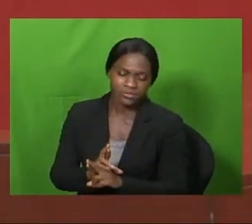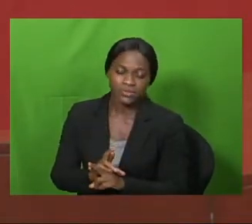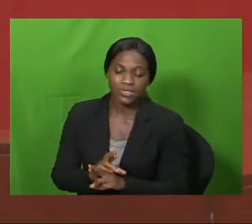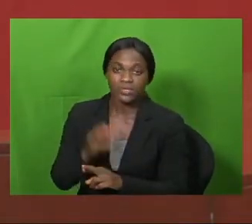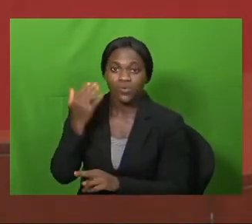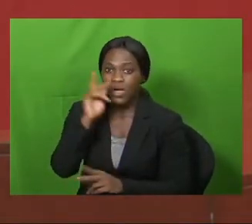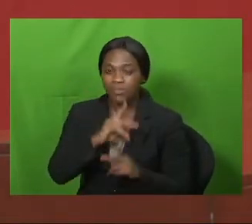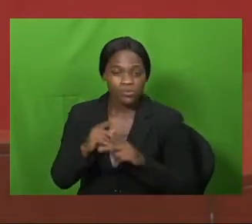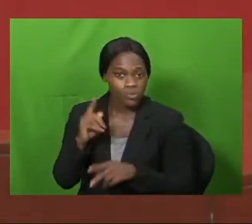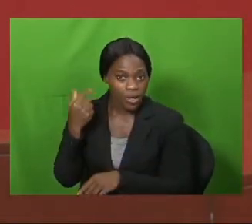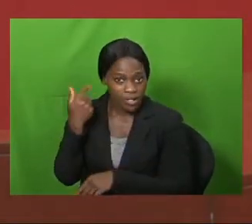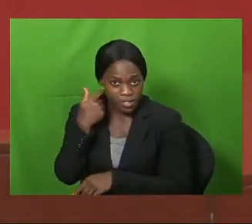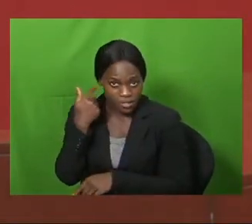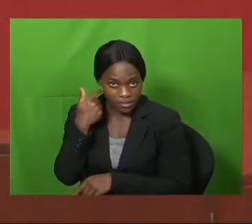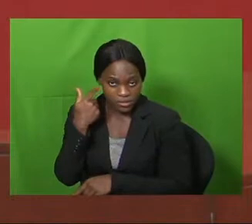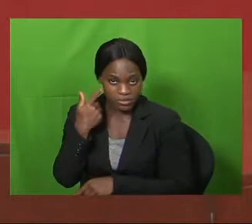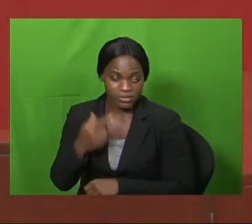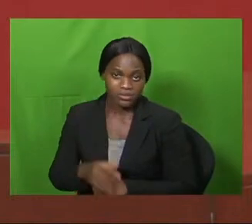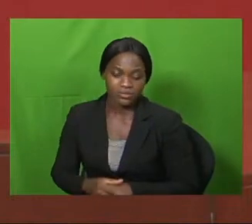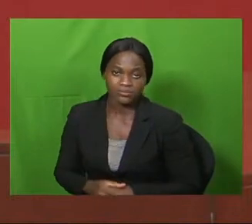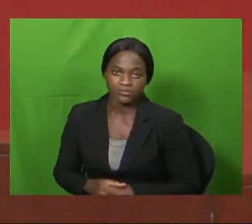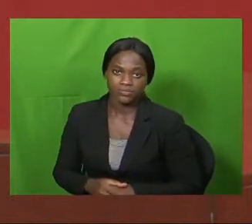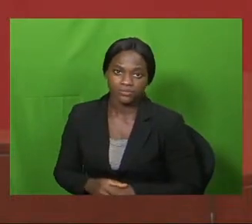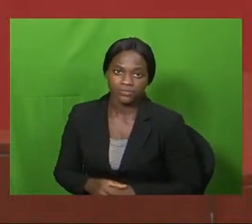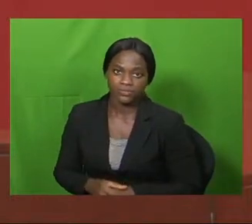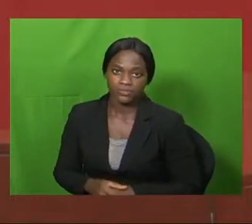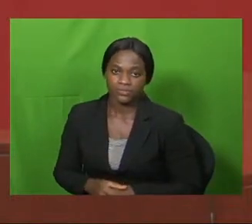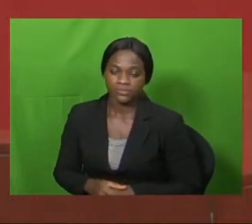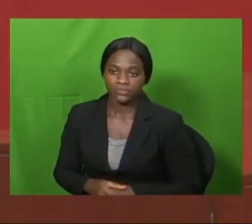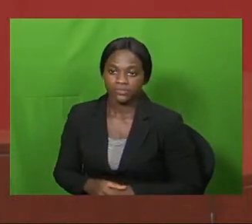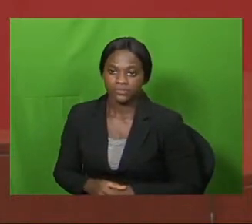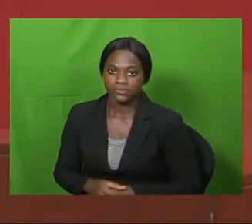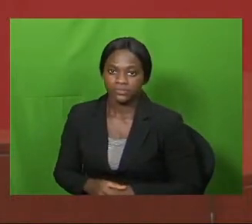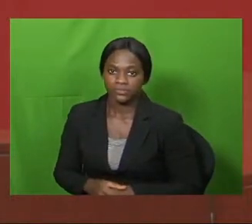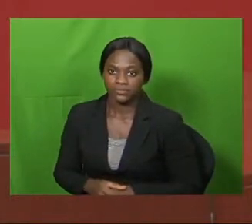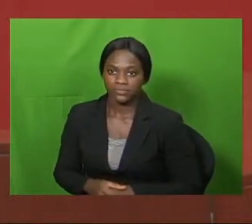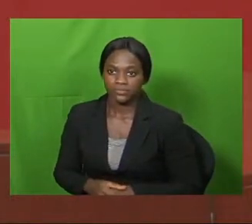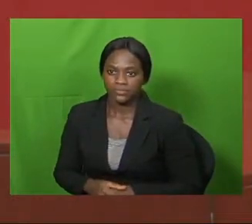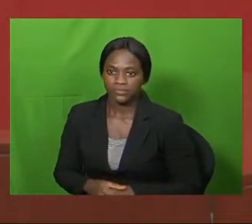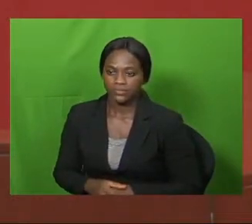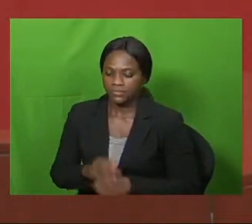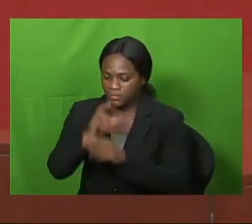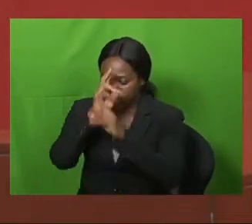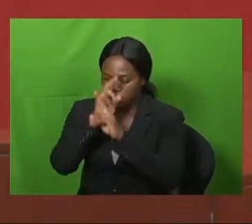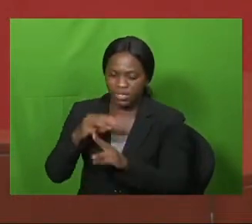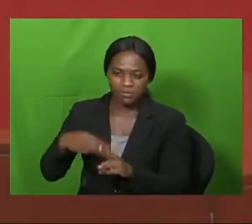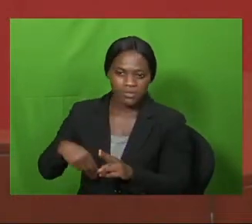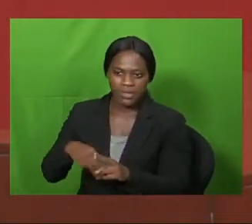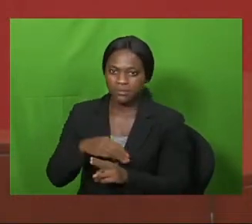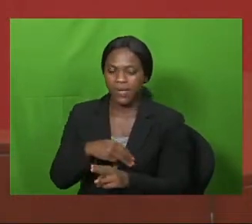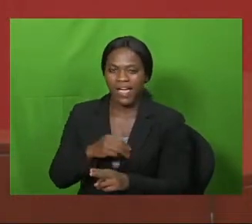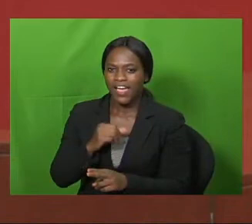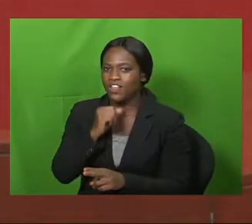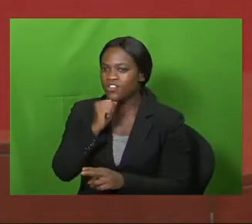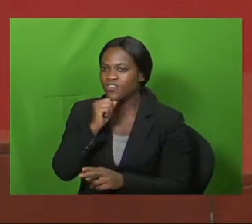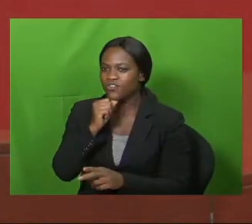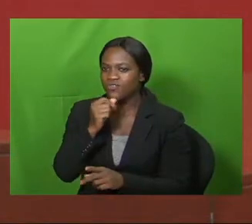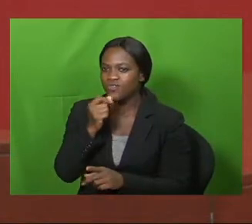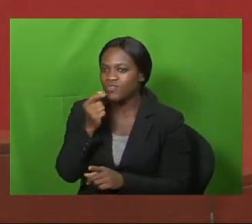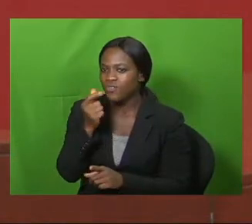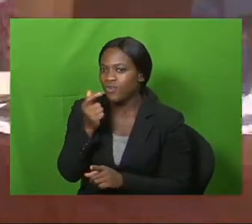listening. So, our honorable member, it's not just a matter of going to